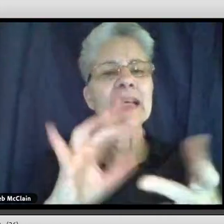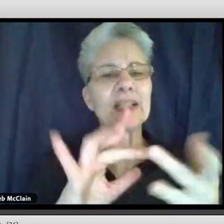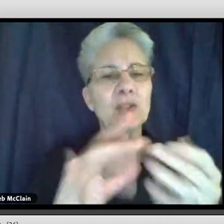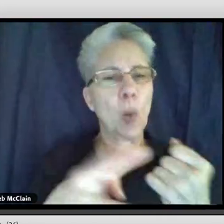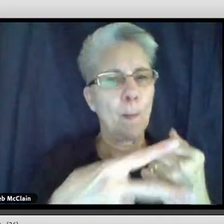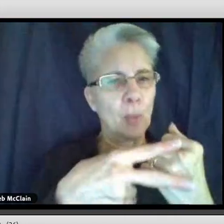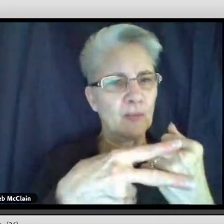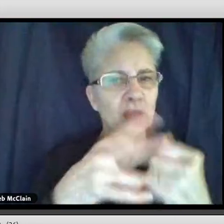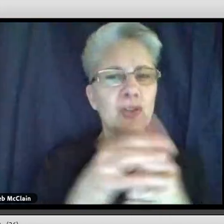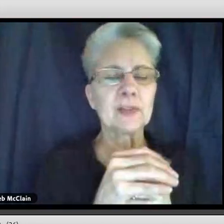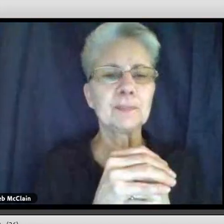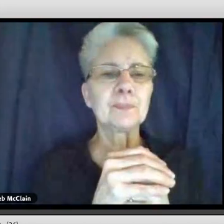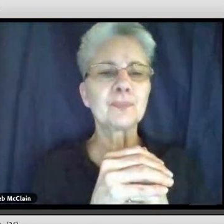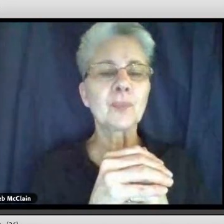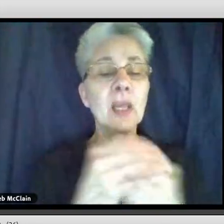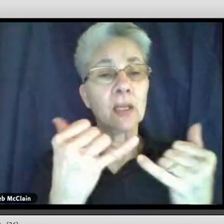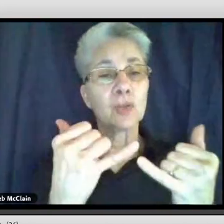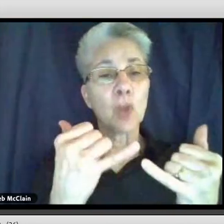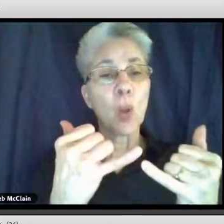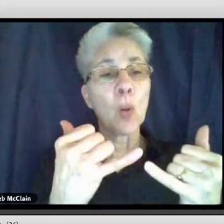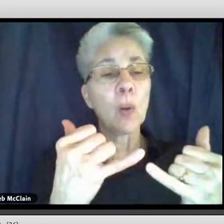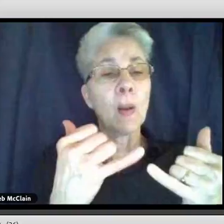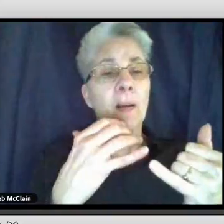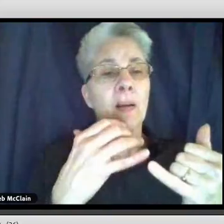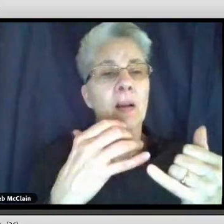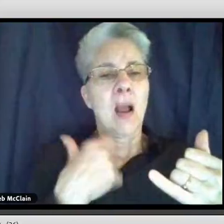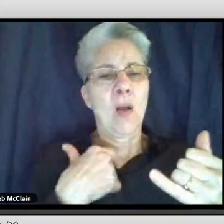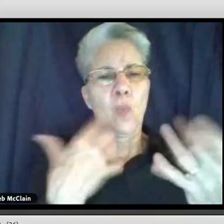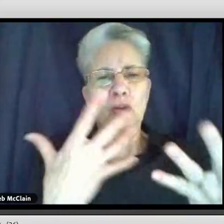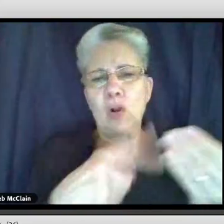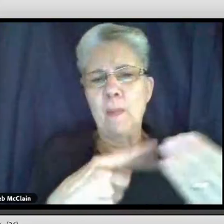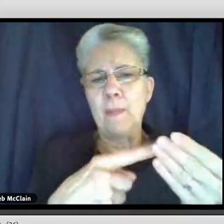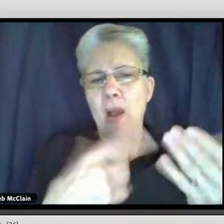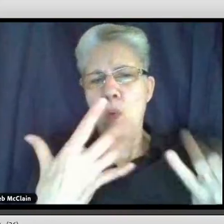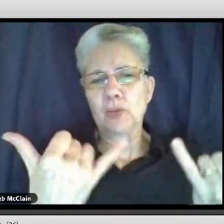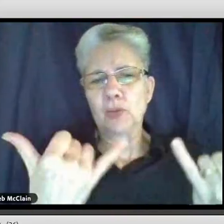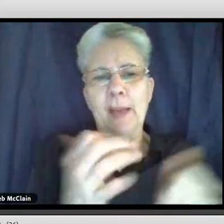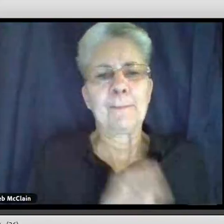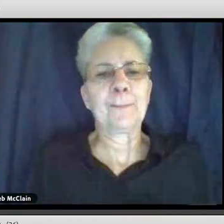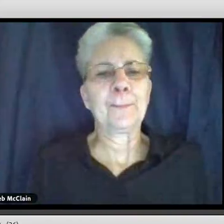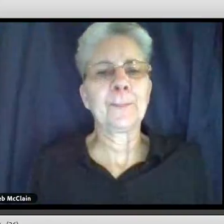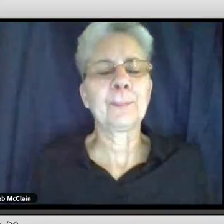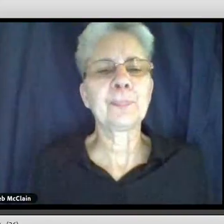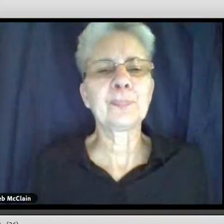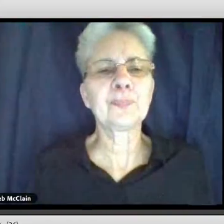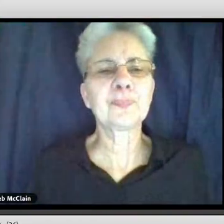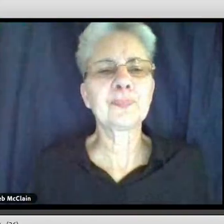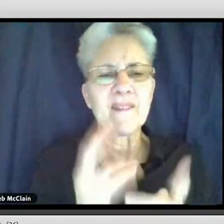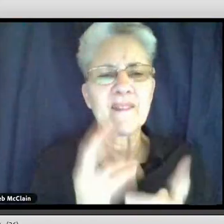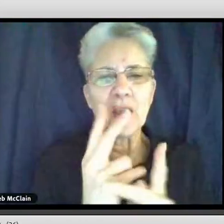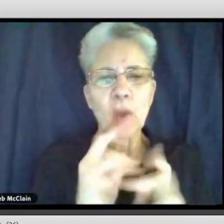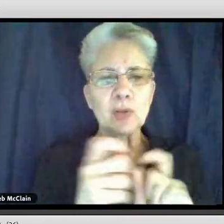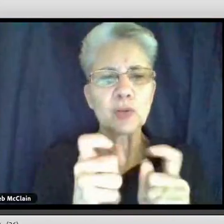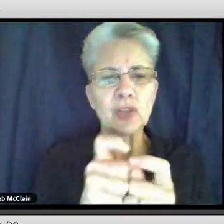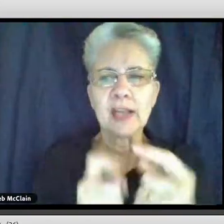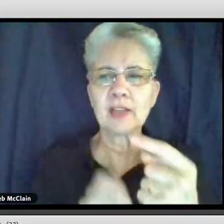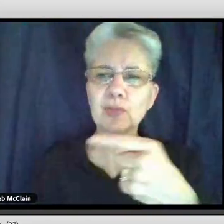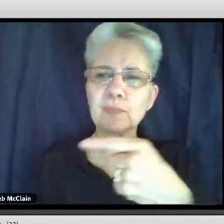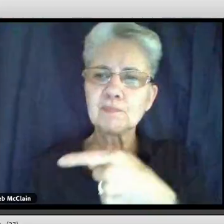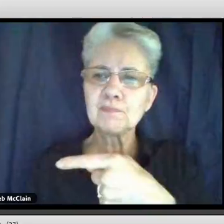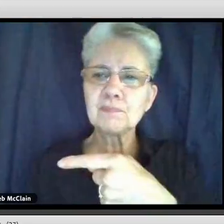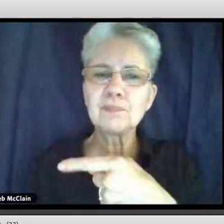preservation. So what are we going to talk about today? Let me figure out how to change the slides. Here we go. All